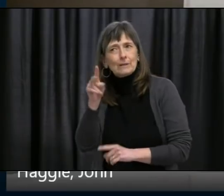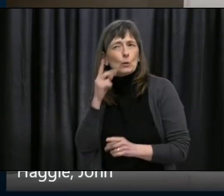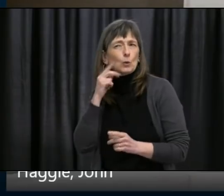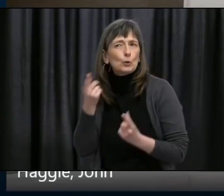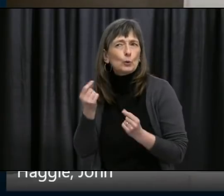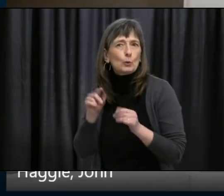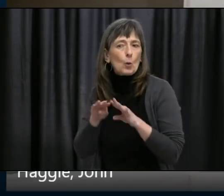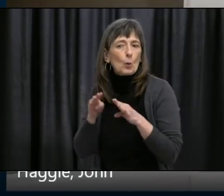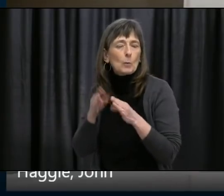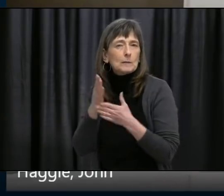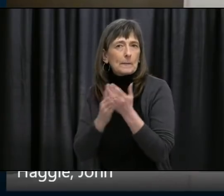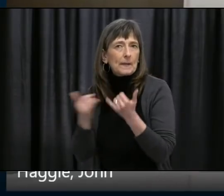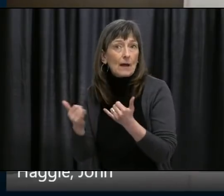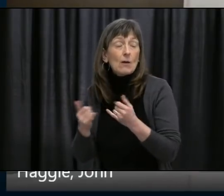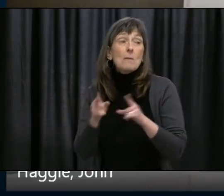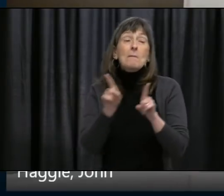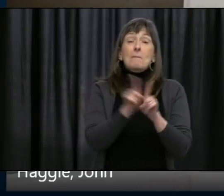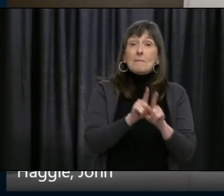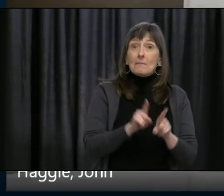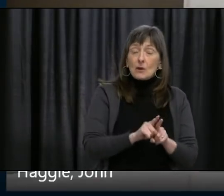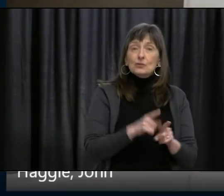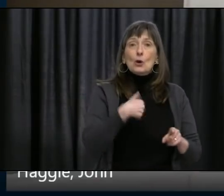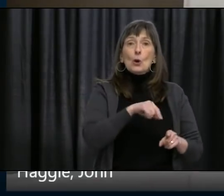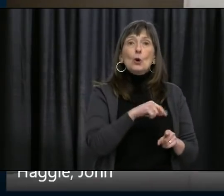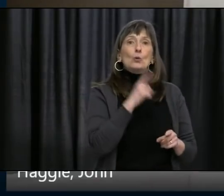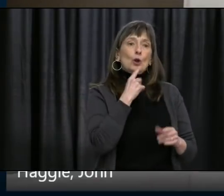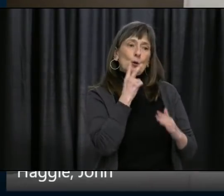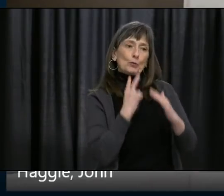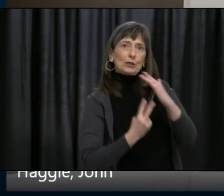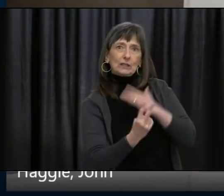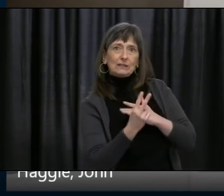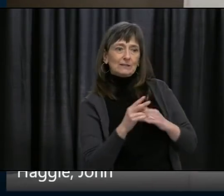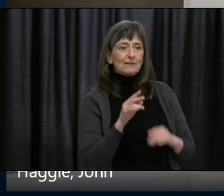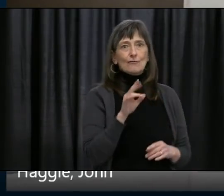Public Health Agency of Canada. Dr. Rahman's group as well will